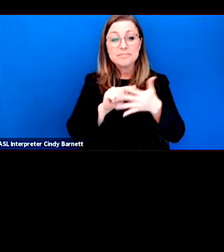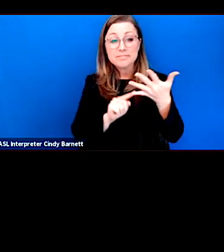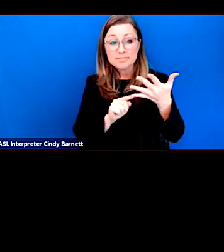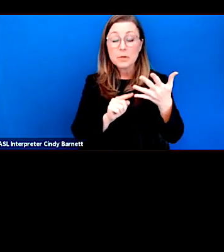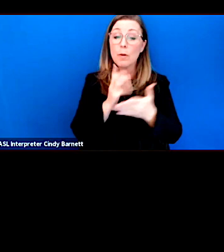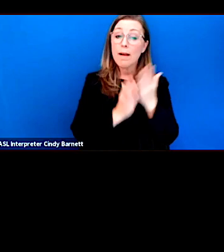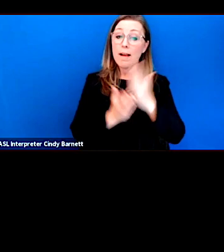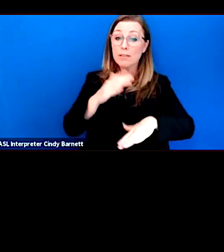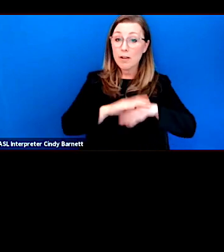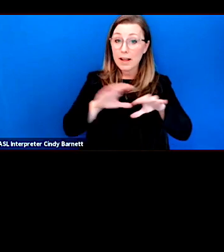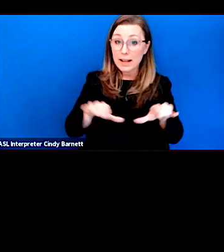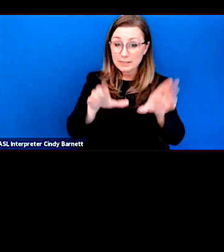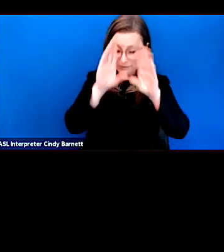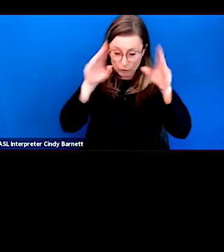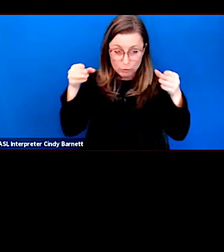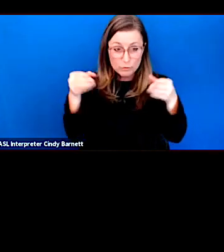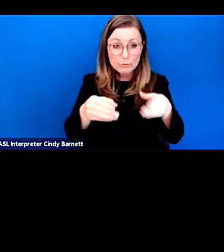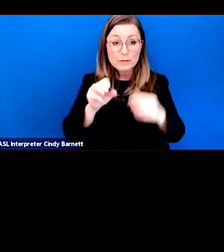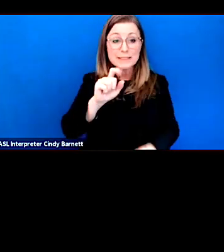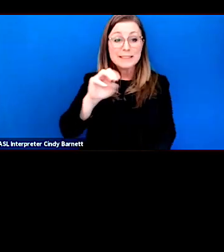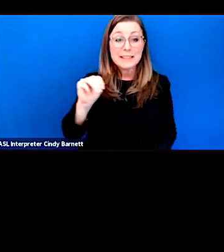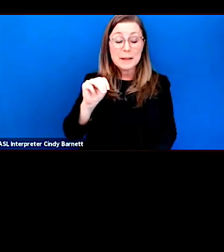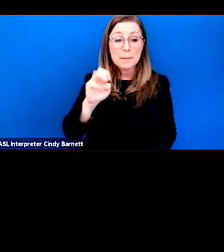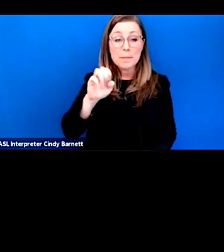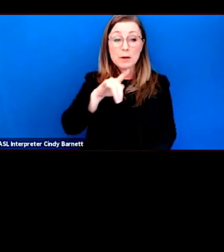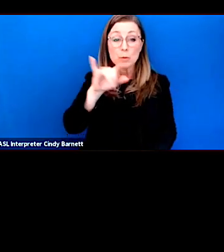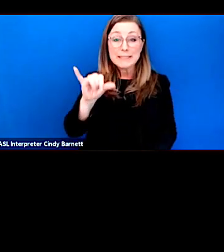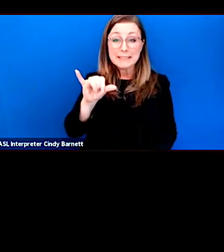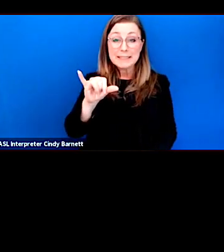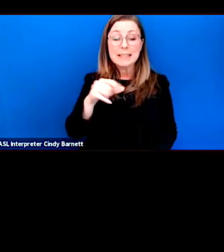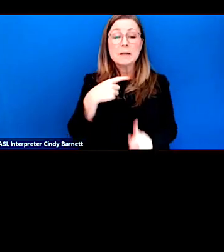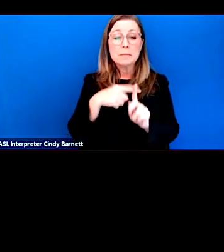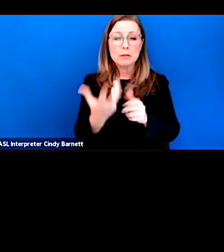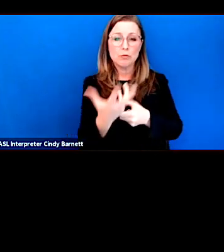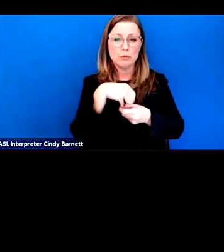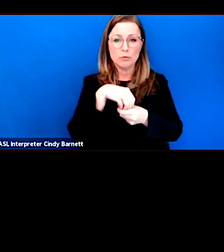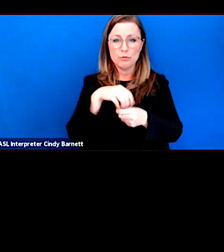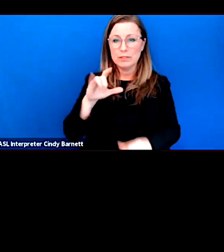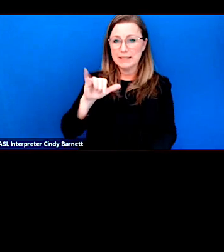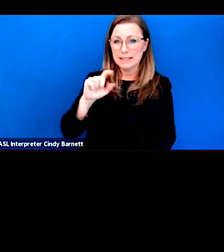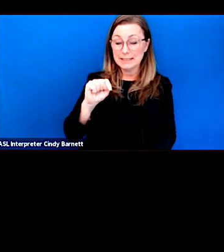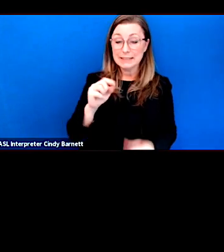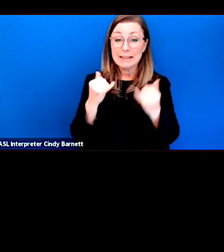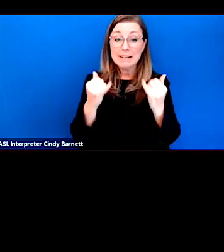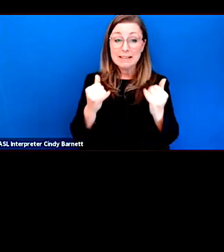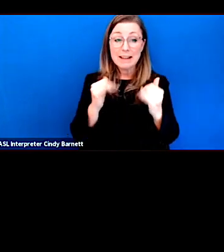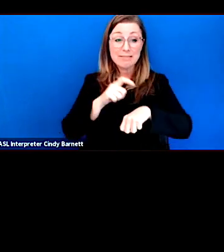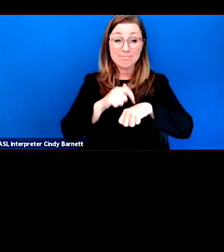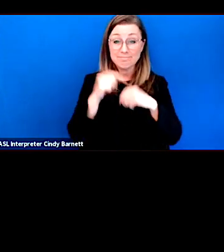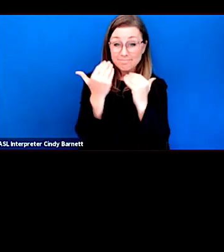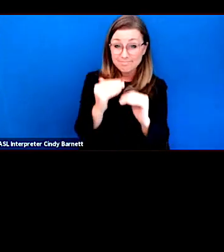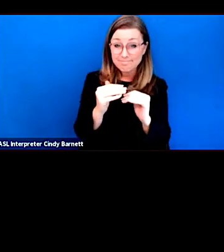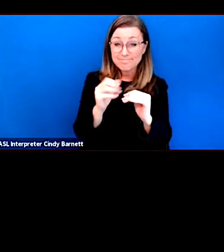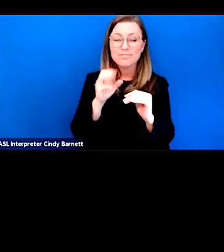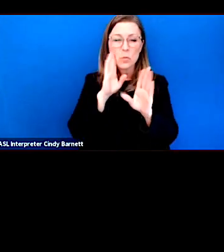have a special focus on STEM equity and inclusion literature. Today, due to the limitations of time, we will focus on modules